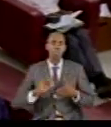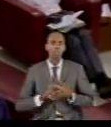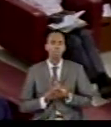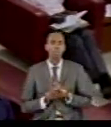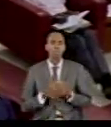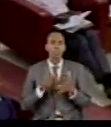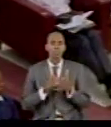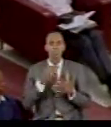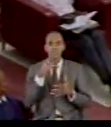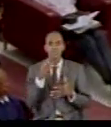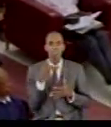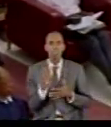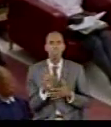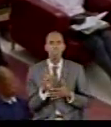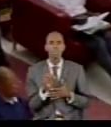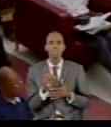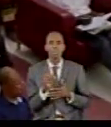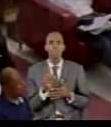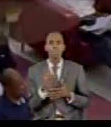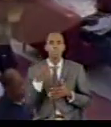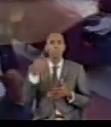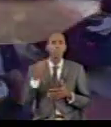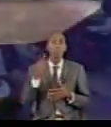He said, the God of the Jews only.